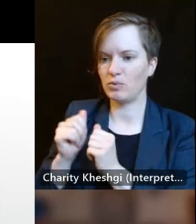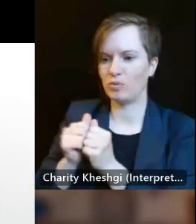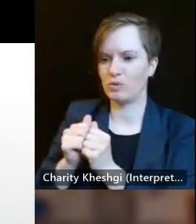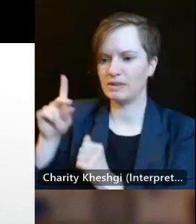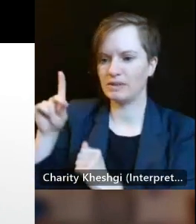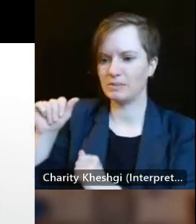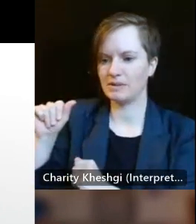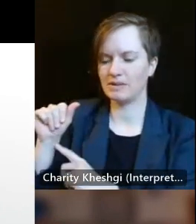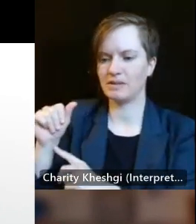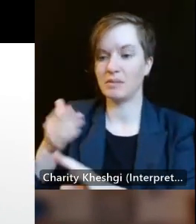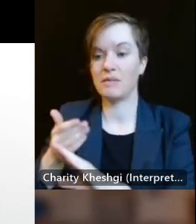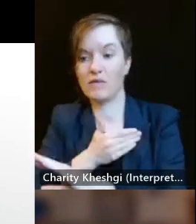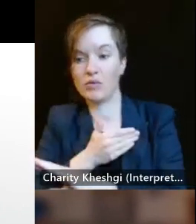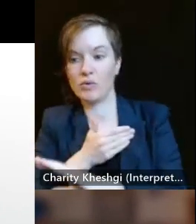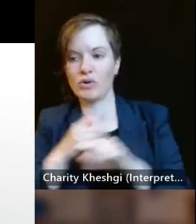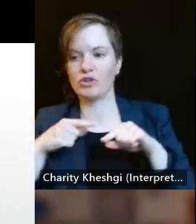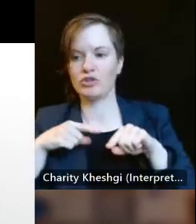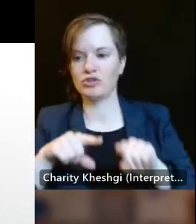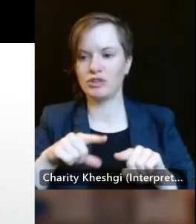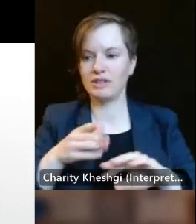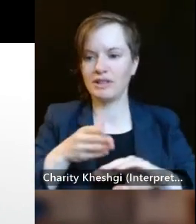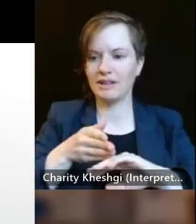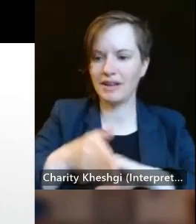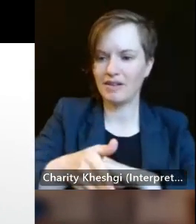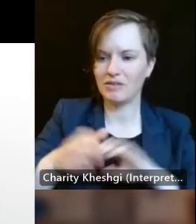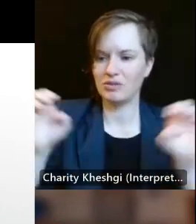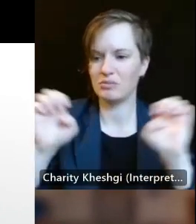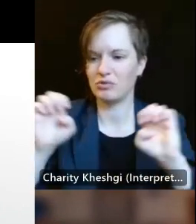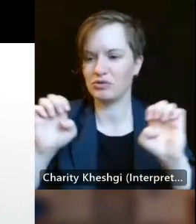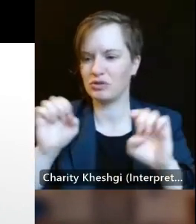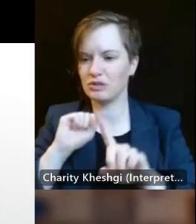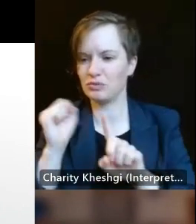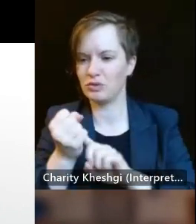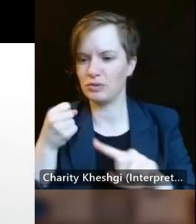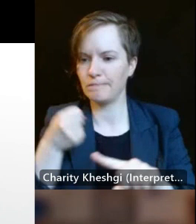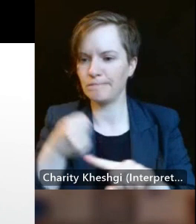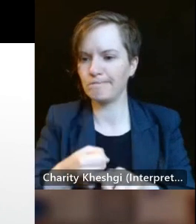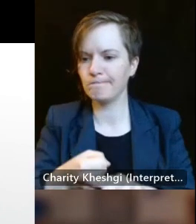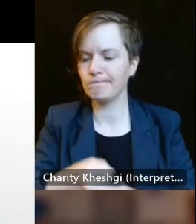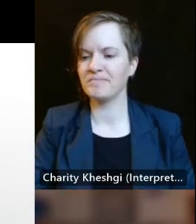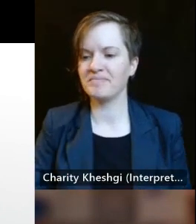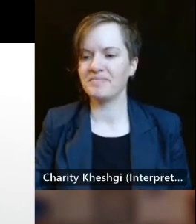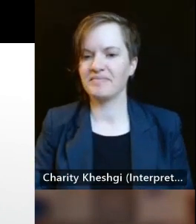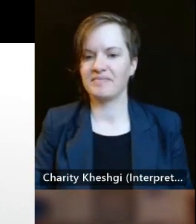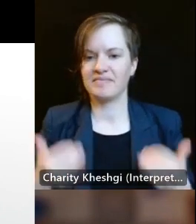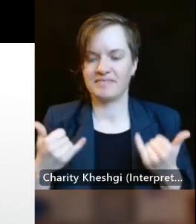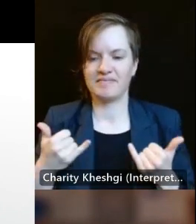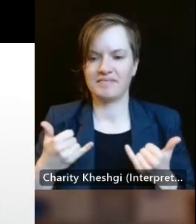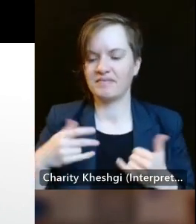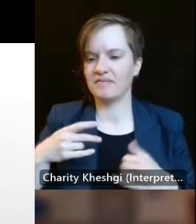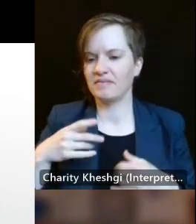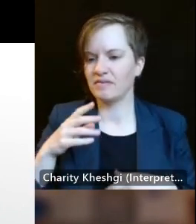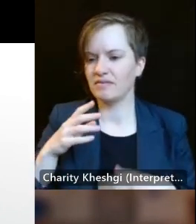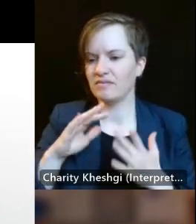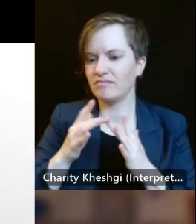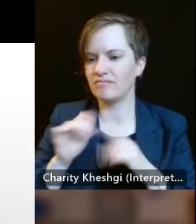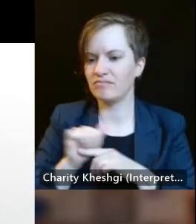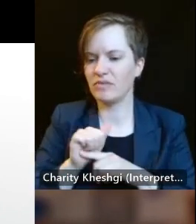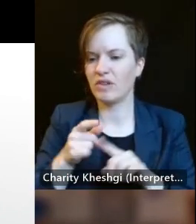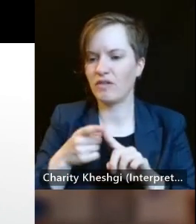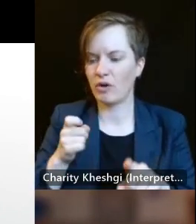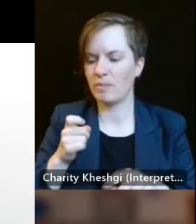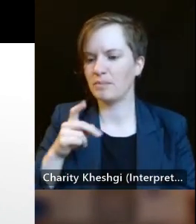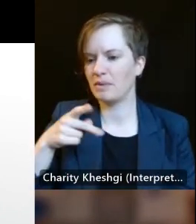emergency situations. This webinar is funded by the Pennsylvania Disability Advocacy Fund, which is a fund of